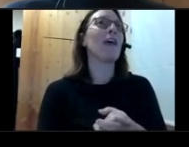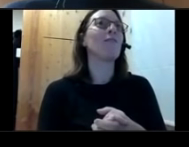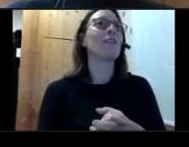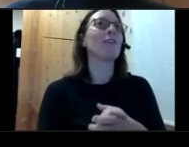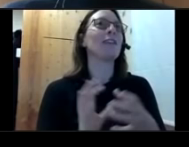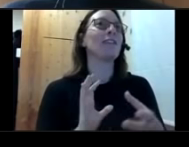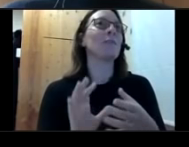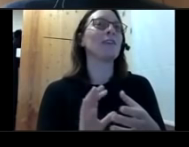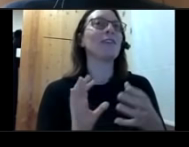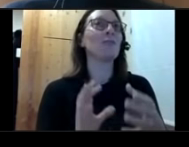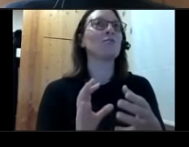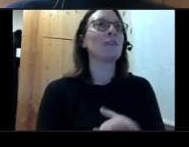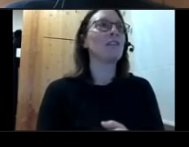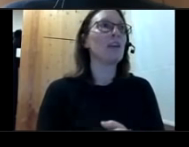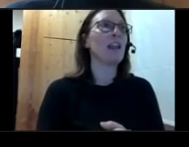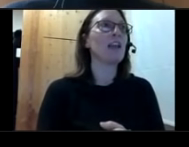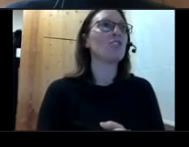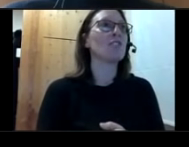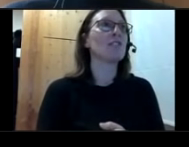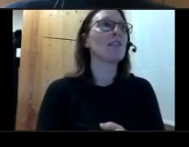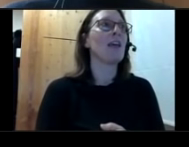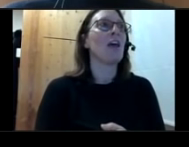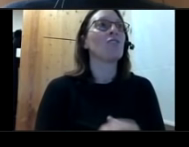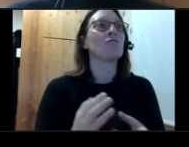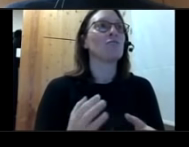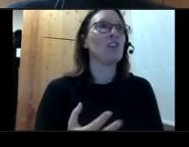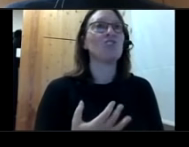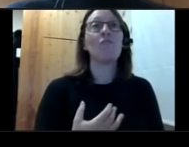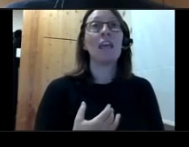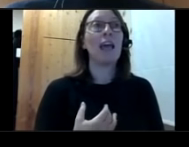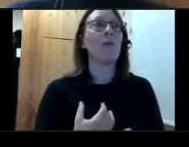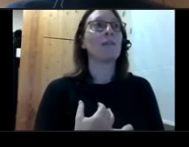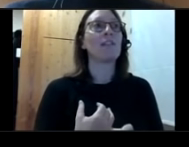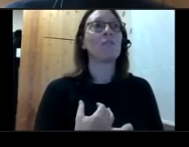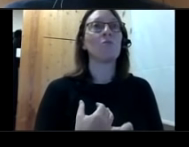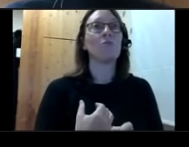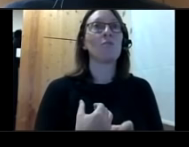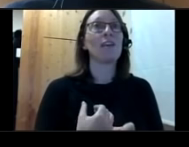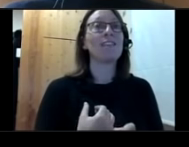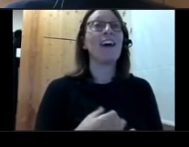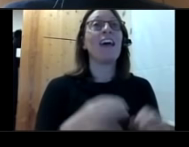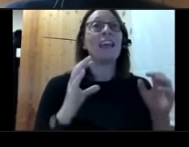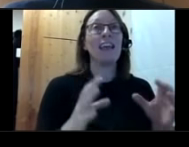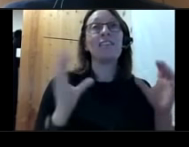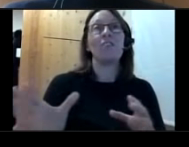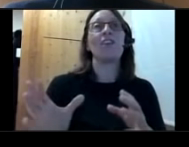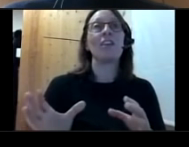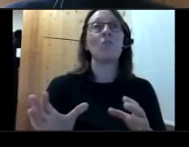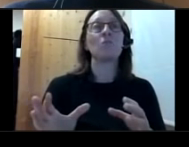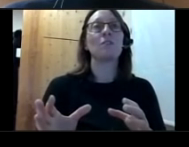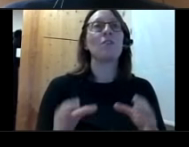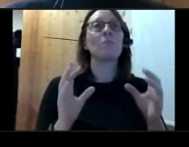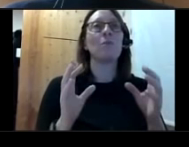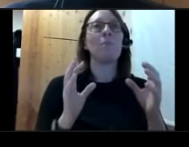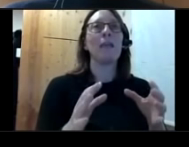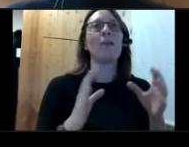skills area that needs to be done in order to meet these regulations. Do you know generally how accessible your sites are? Yes, you can go down the